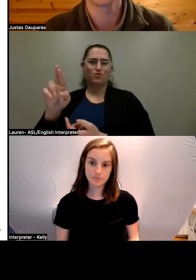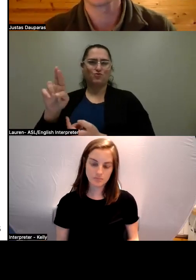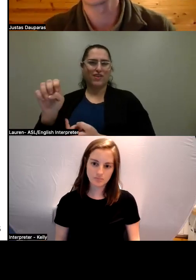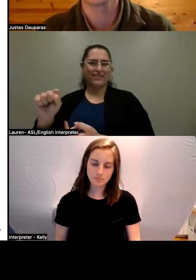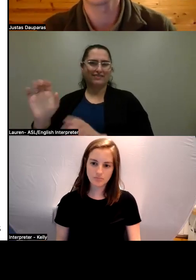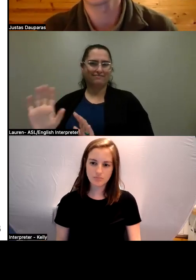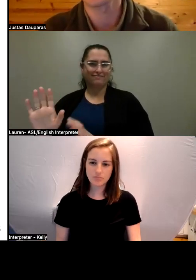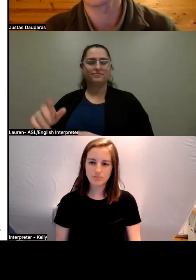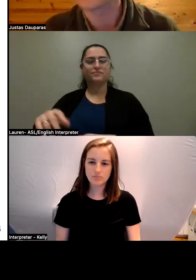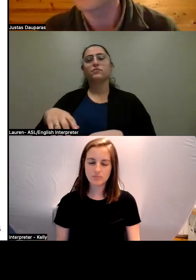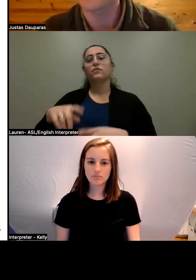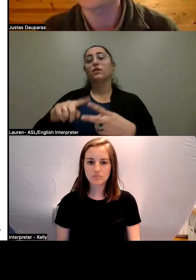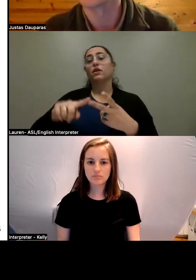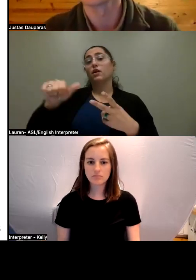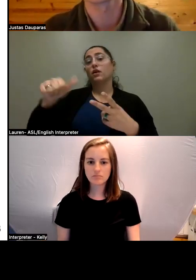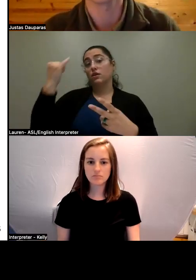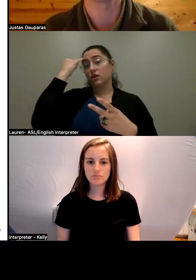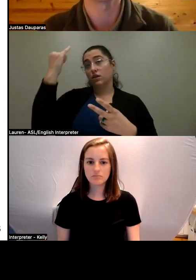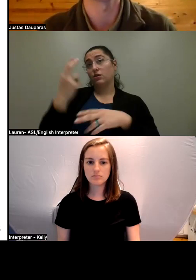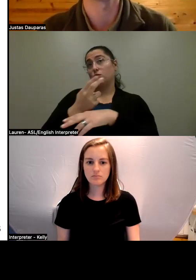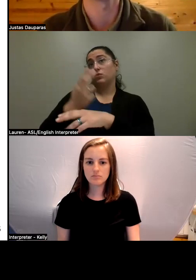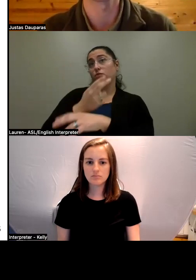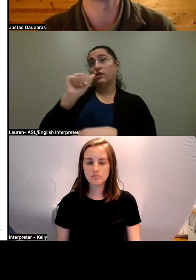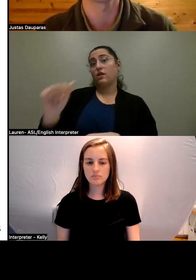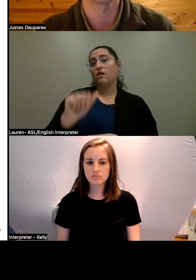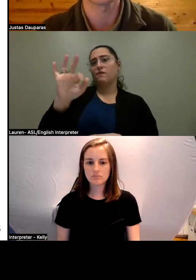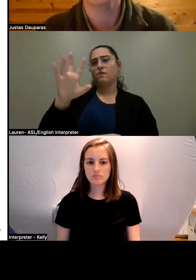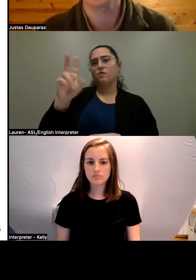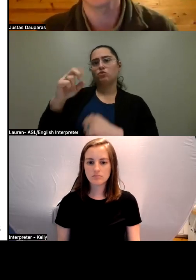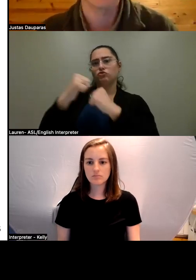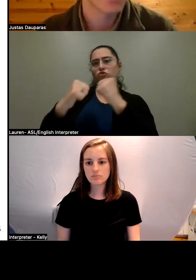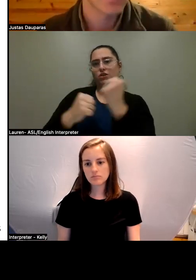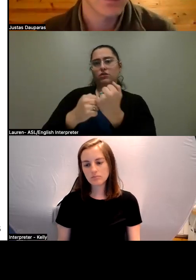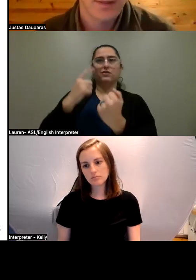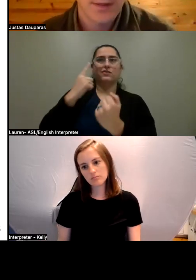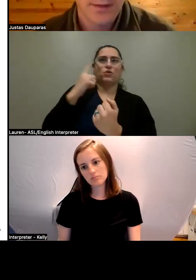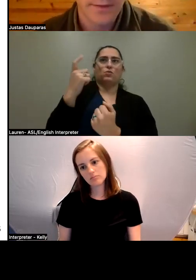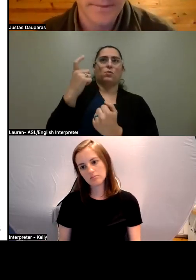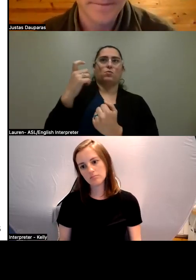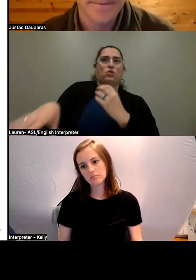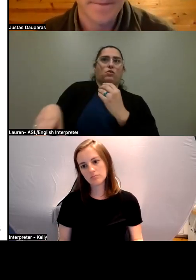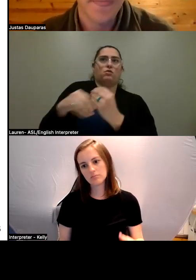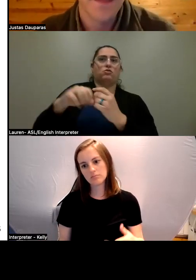Another idea would be to actually use, for example, AlphaFold structures as an additional training set.